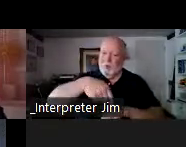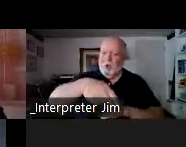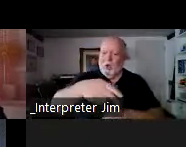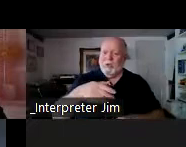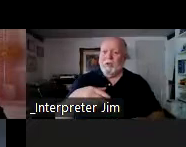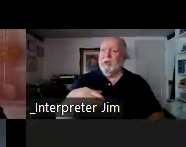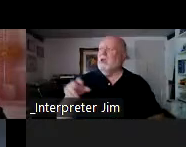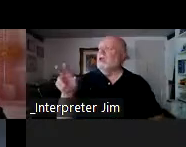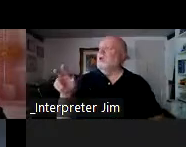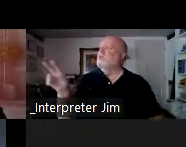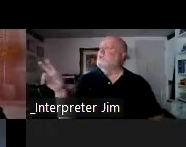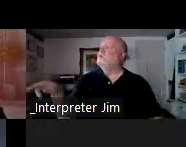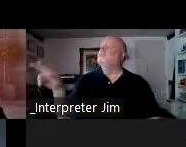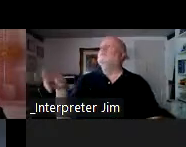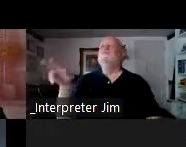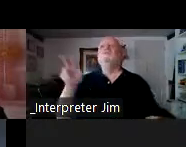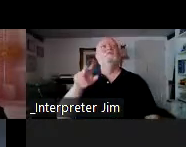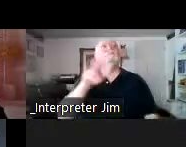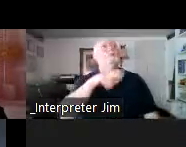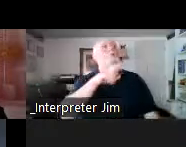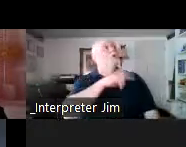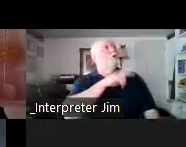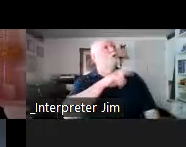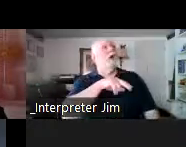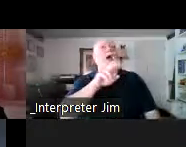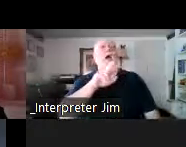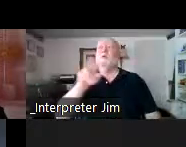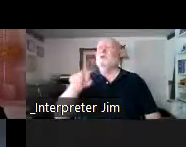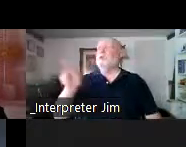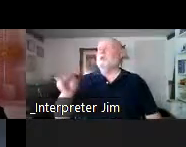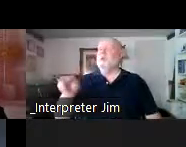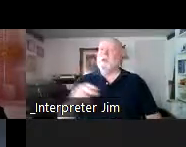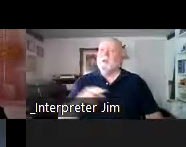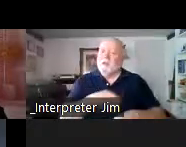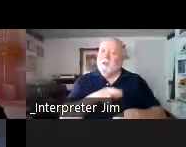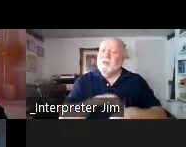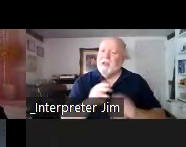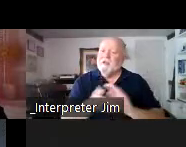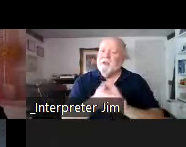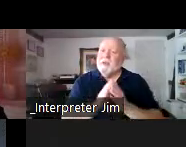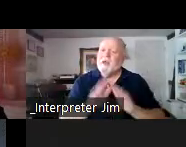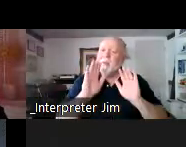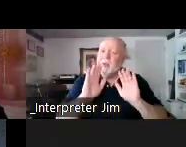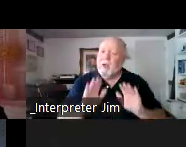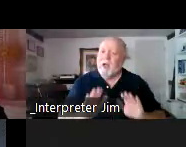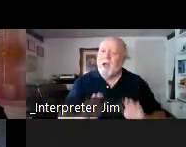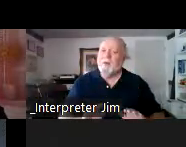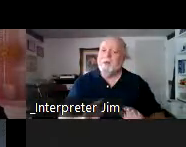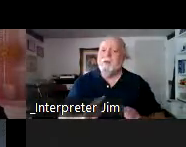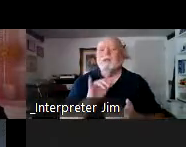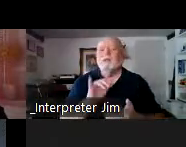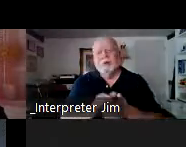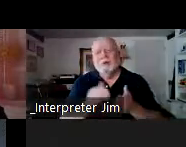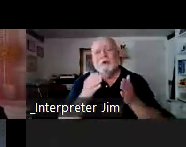look around, it actually is a naturally calming moment. So these are all ways that we can sort of